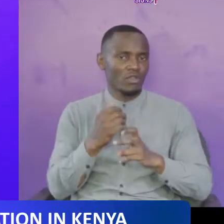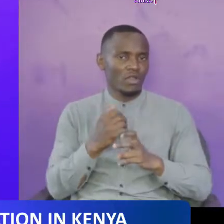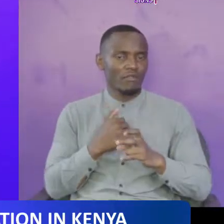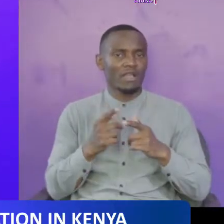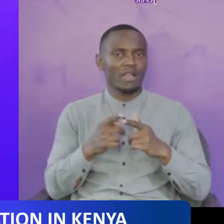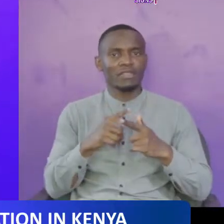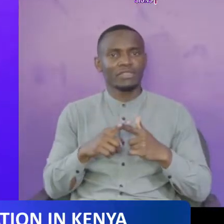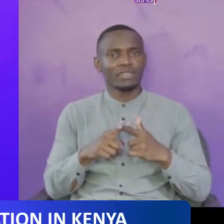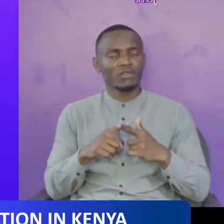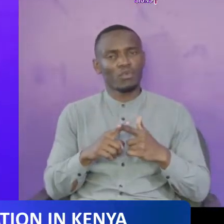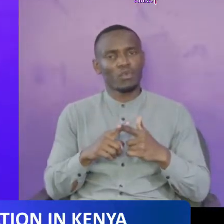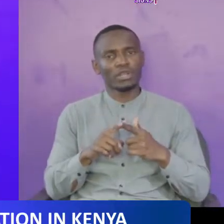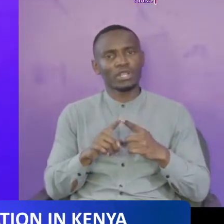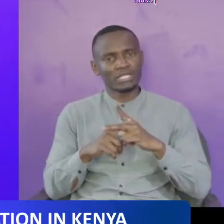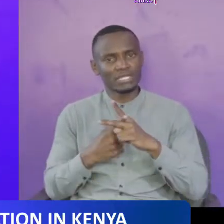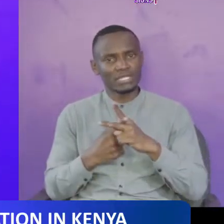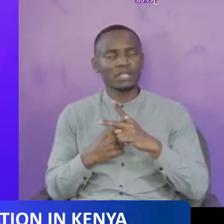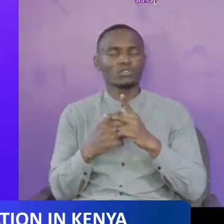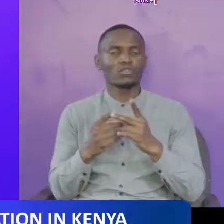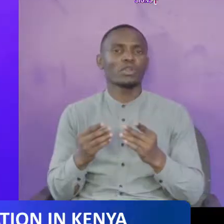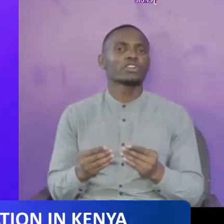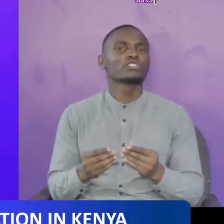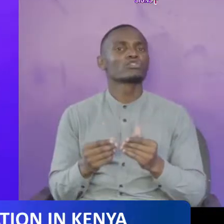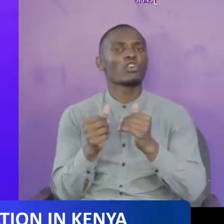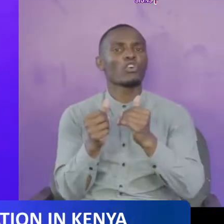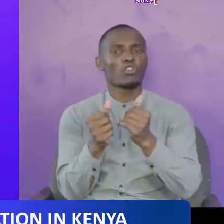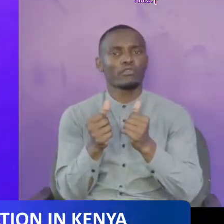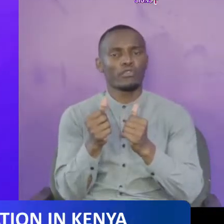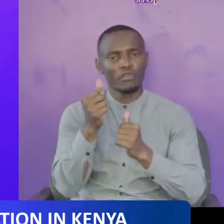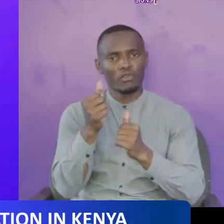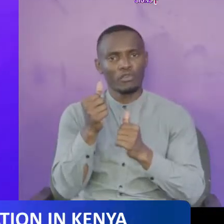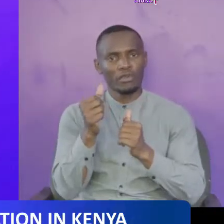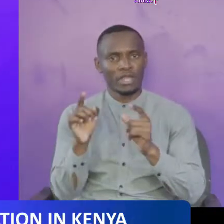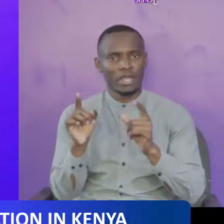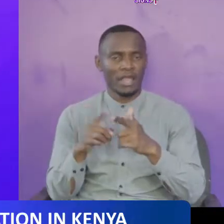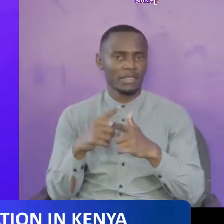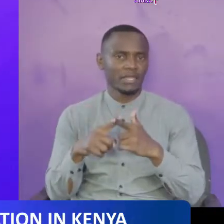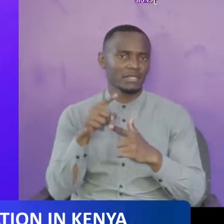and start to form a solution that will bring